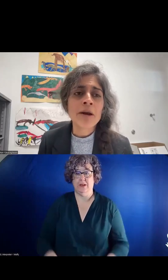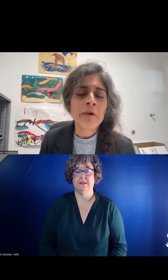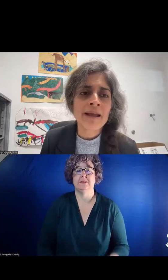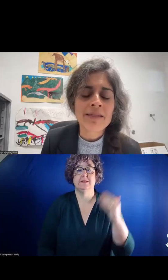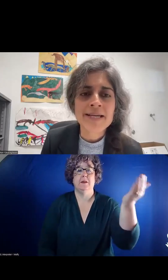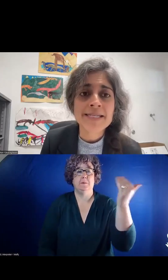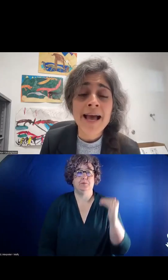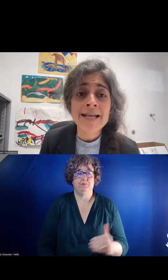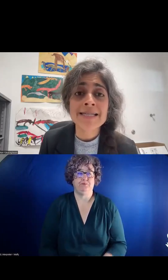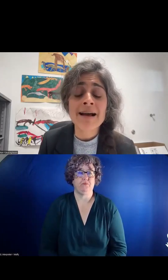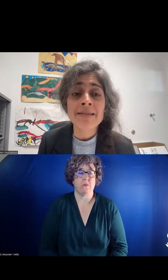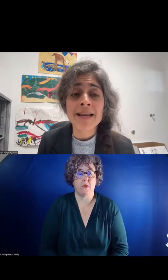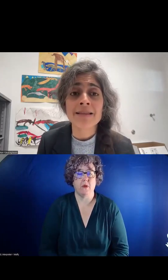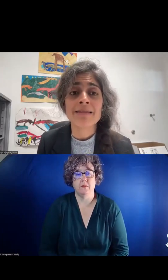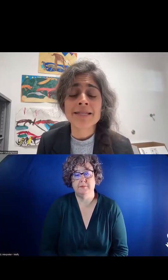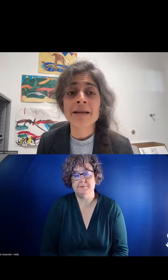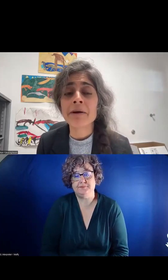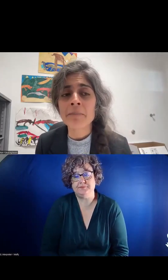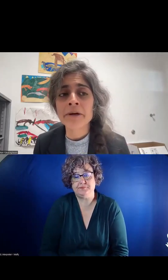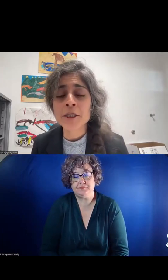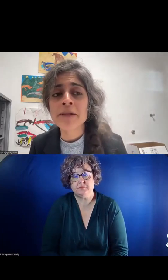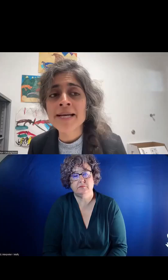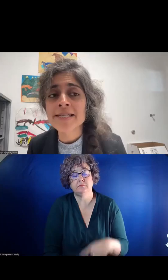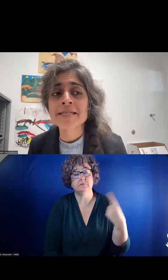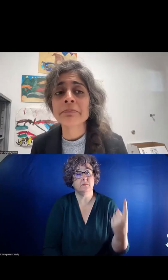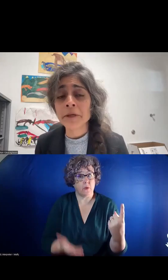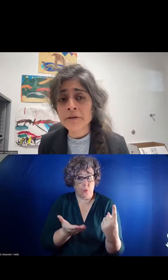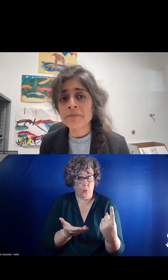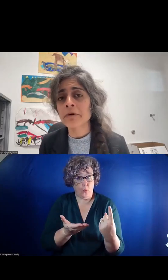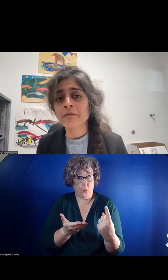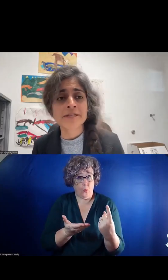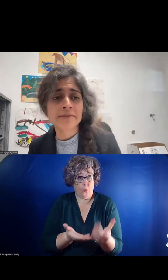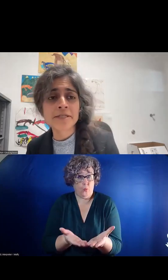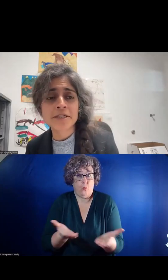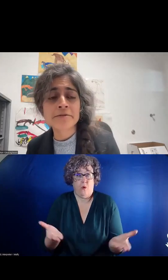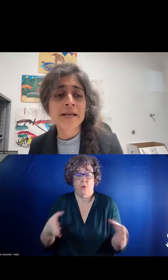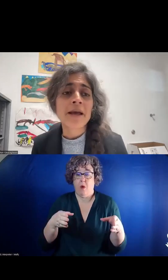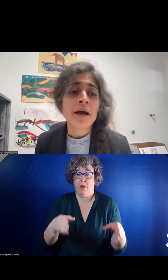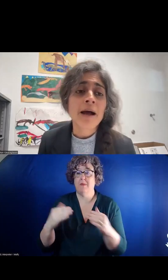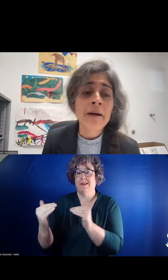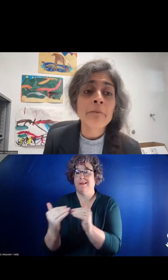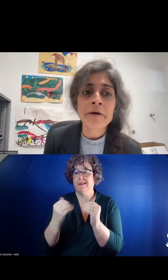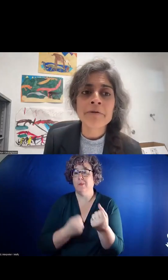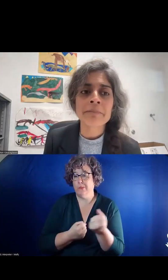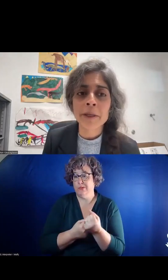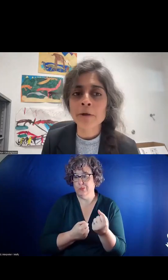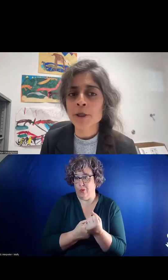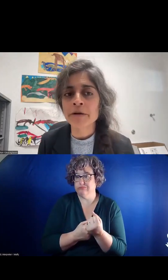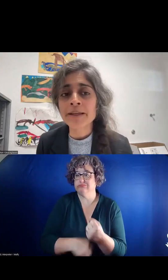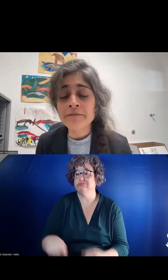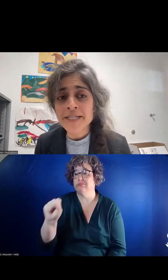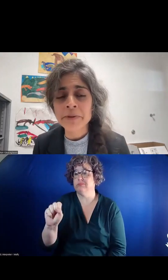Now, one way that this can be operationalized is peer support for substance use. We know that